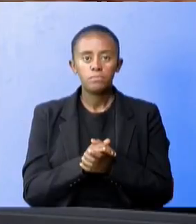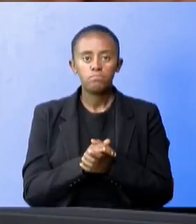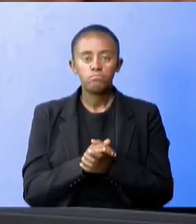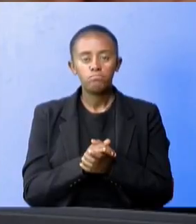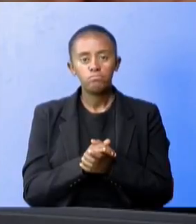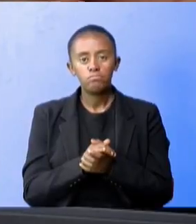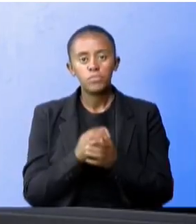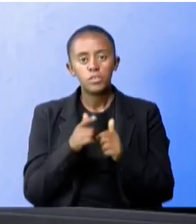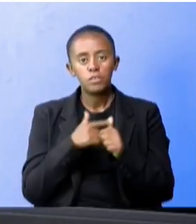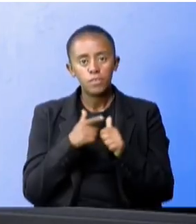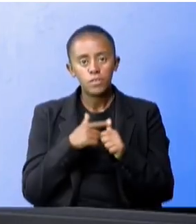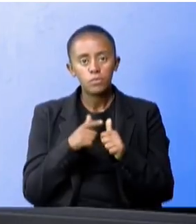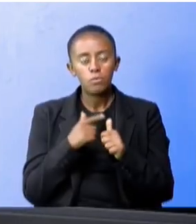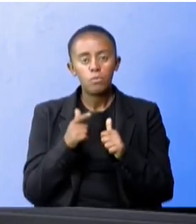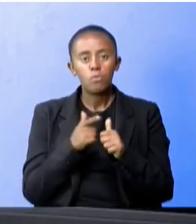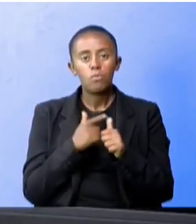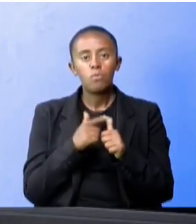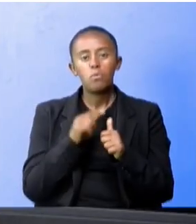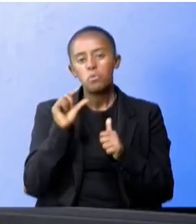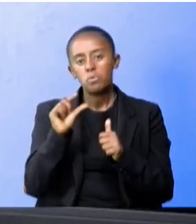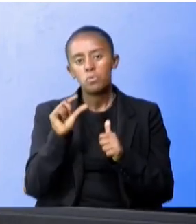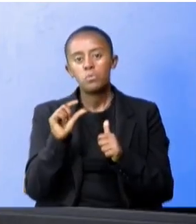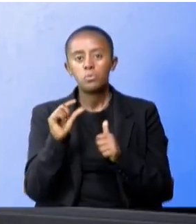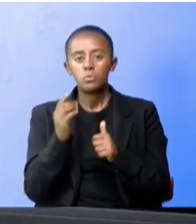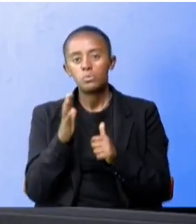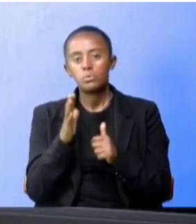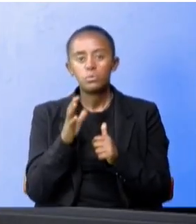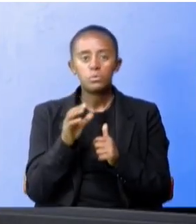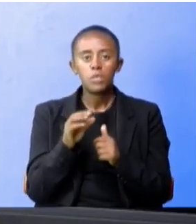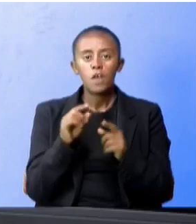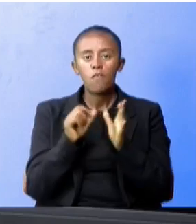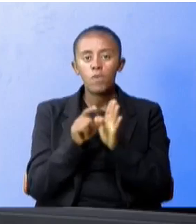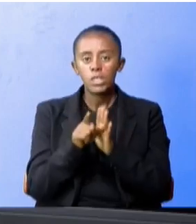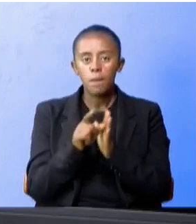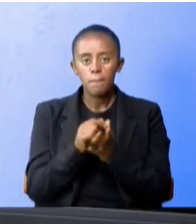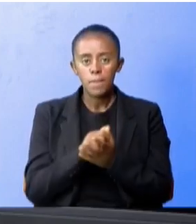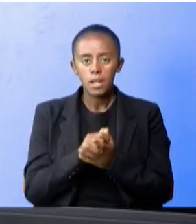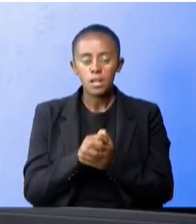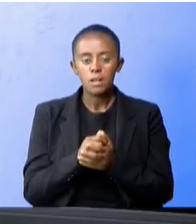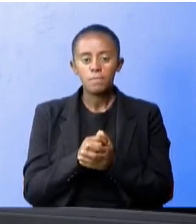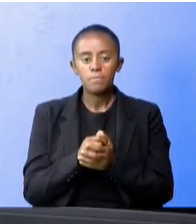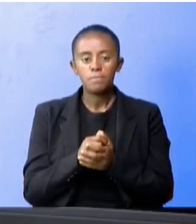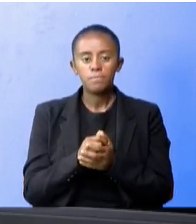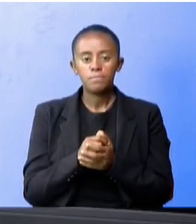Unlike the first one, it has a little bit of slight difference. For example,